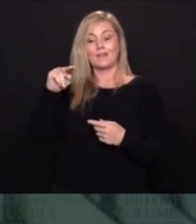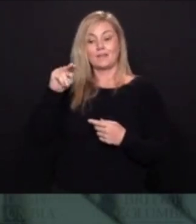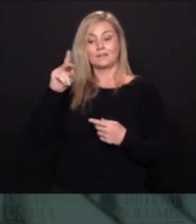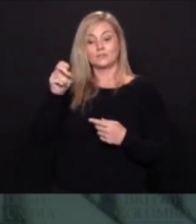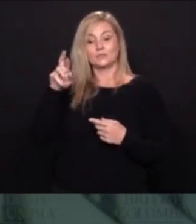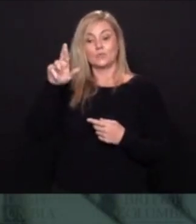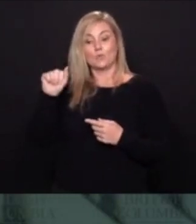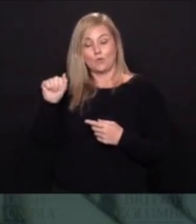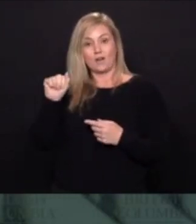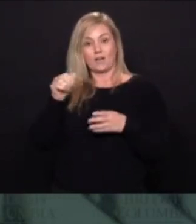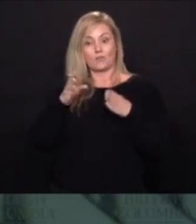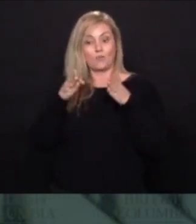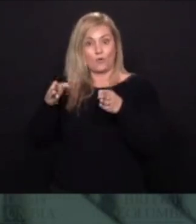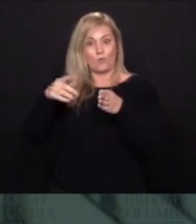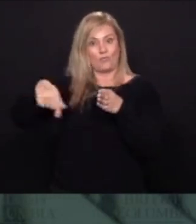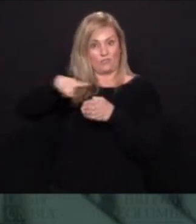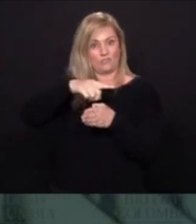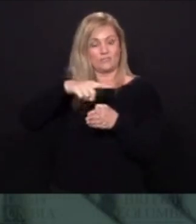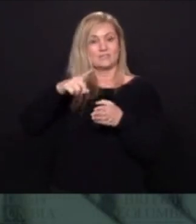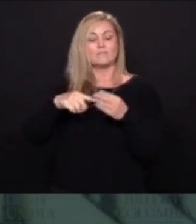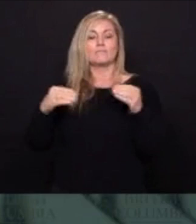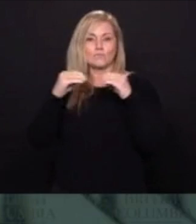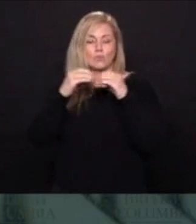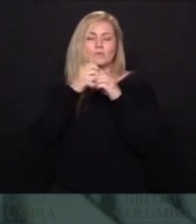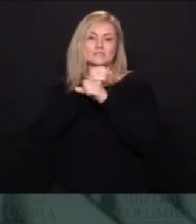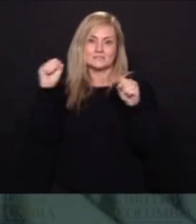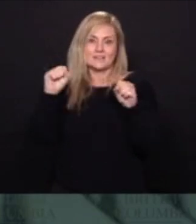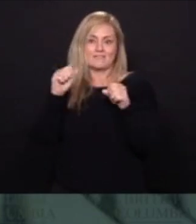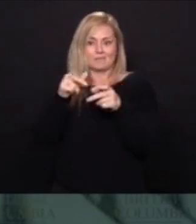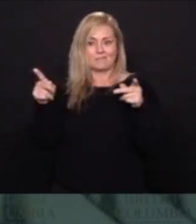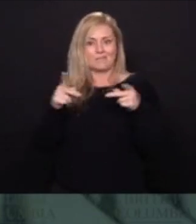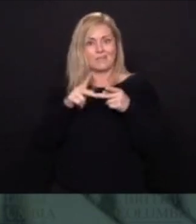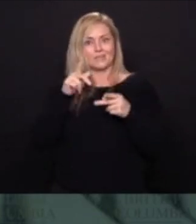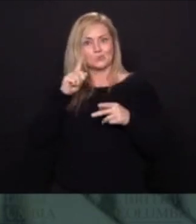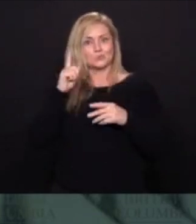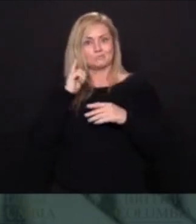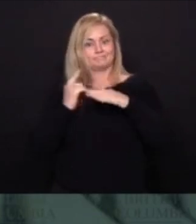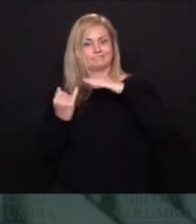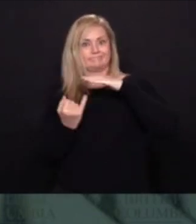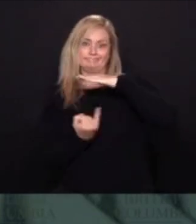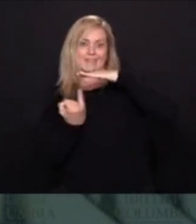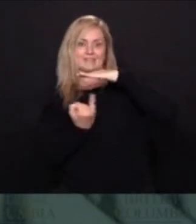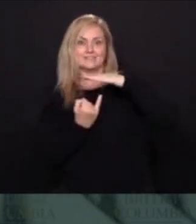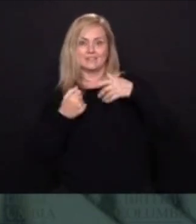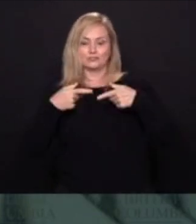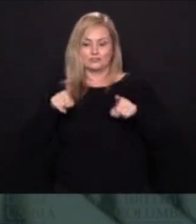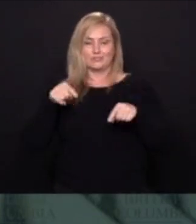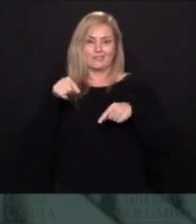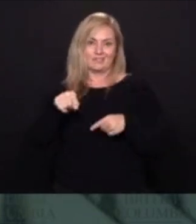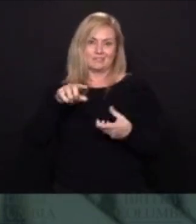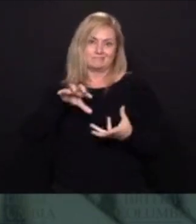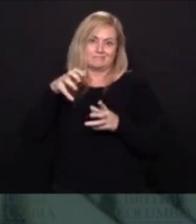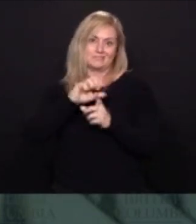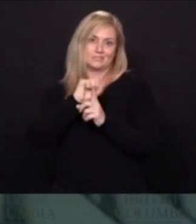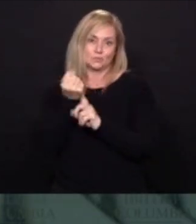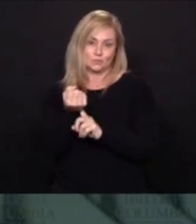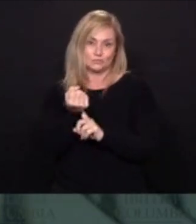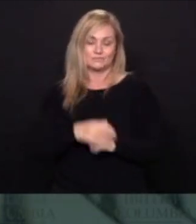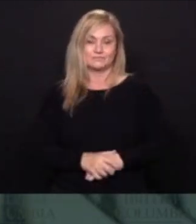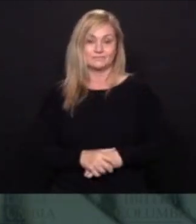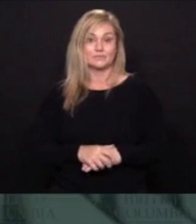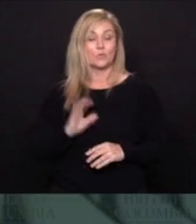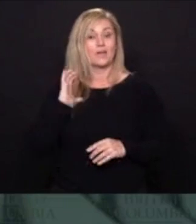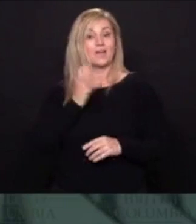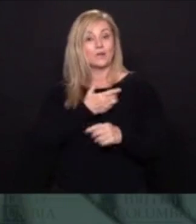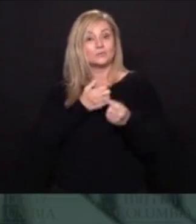safer accommodation to isolate during this pandemic, and the opportunity, with our support,